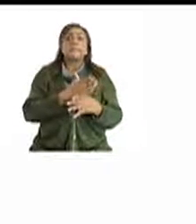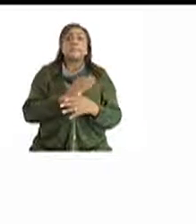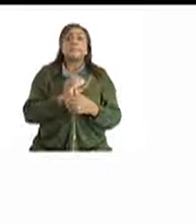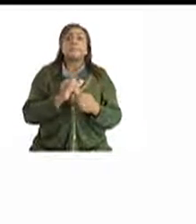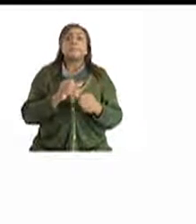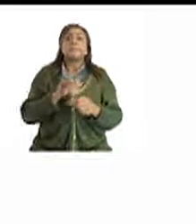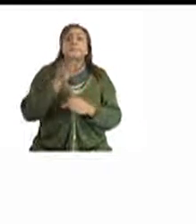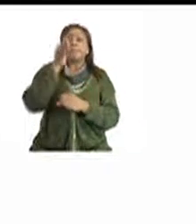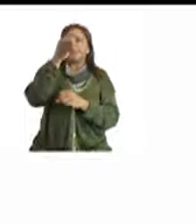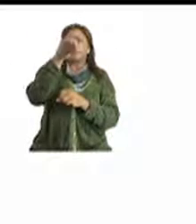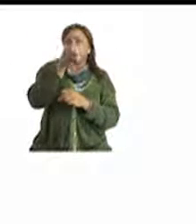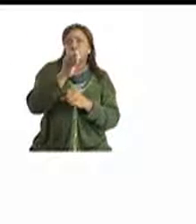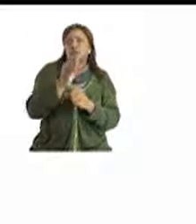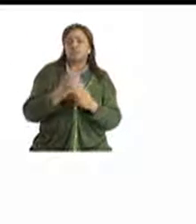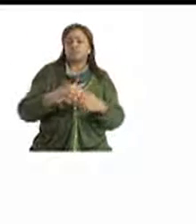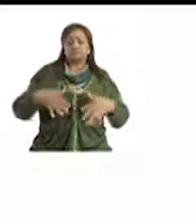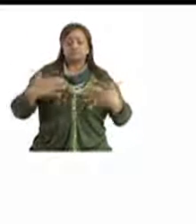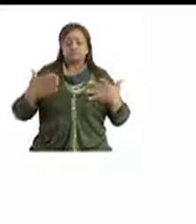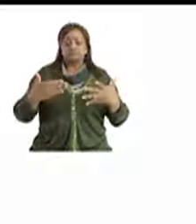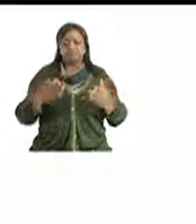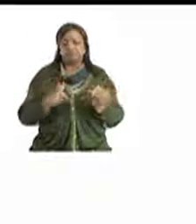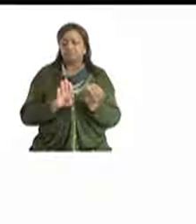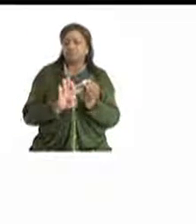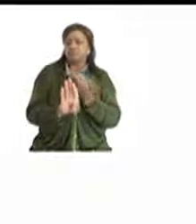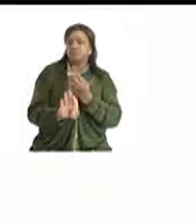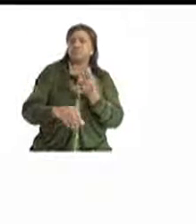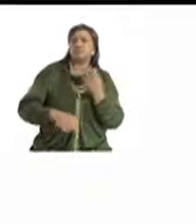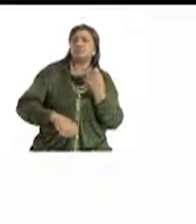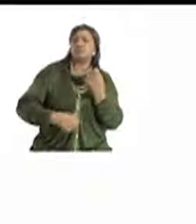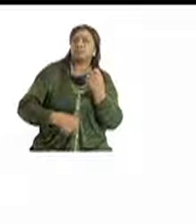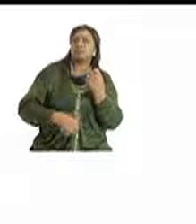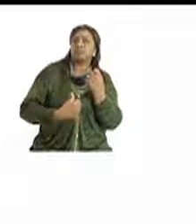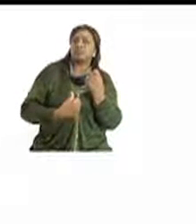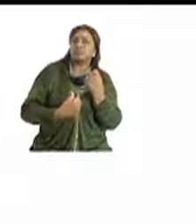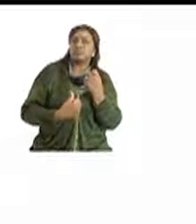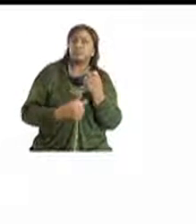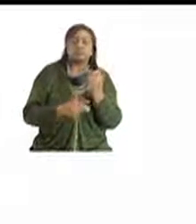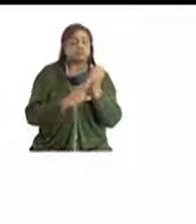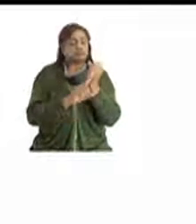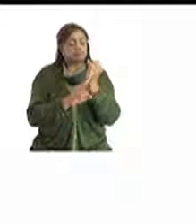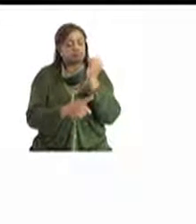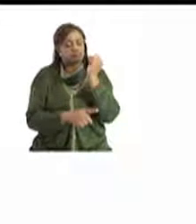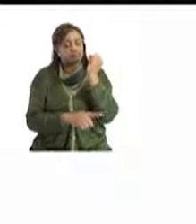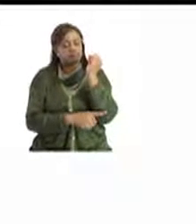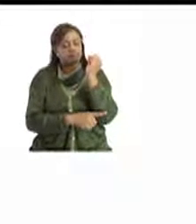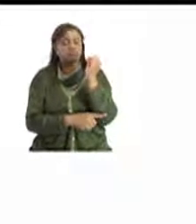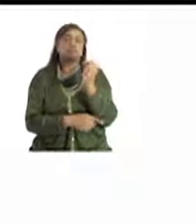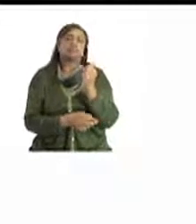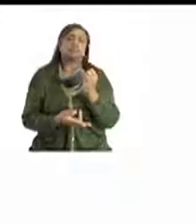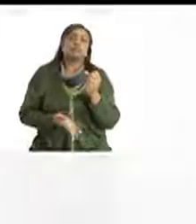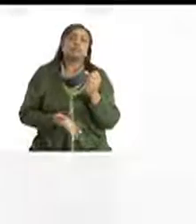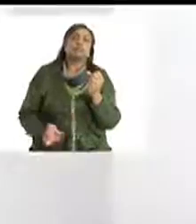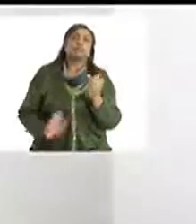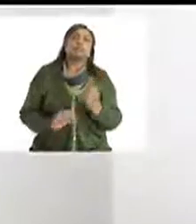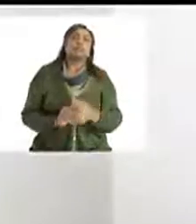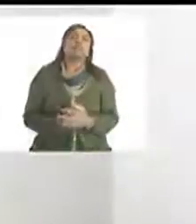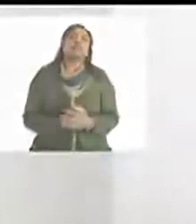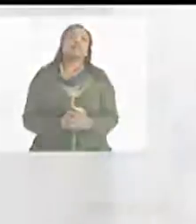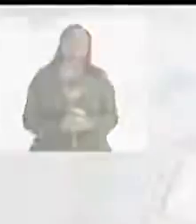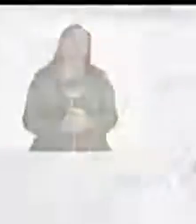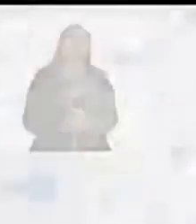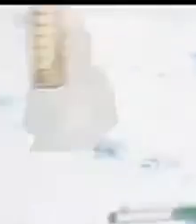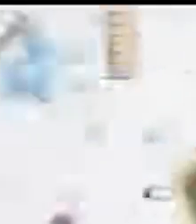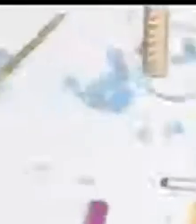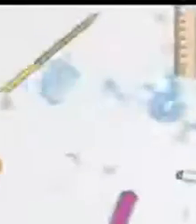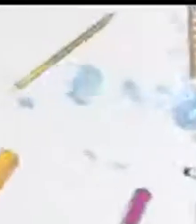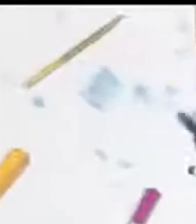life, to avoid getting infections, and to avoid unwanted pregnancies.